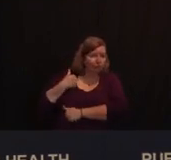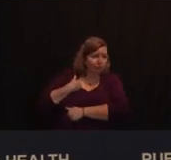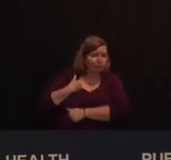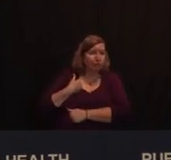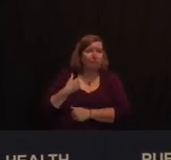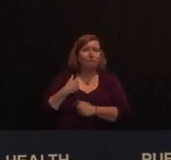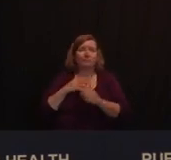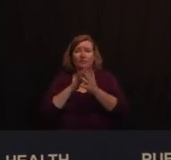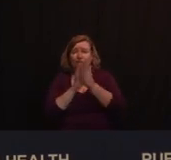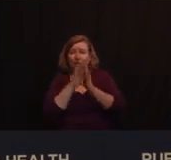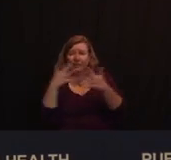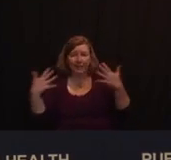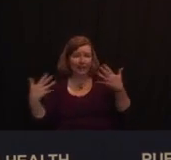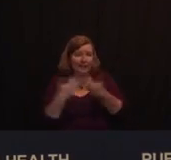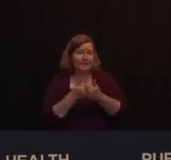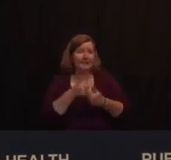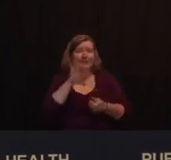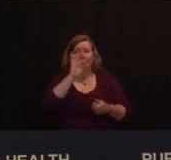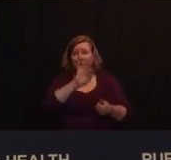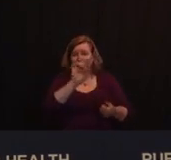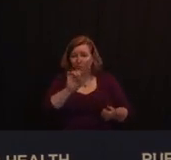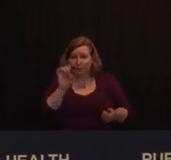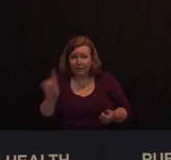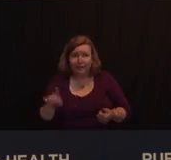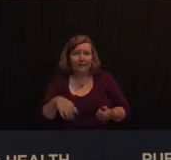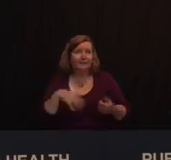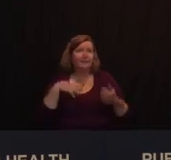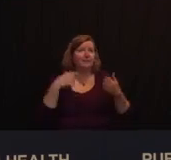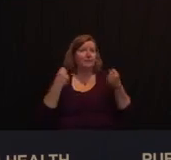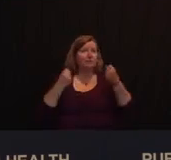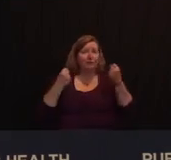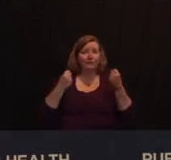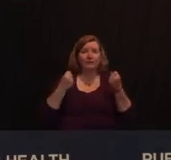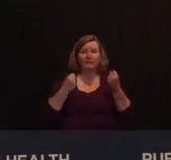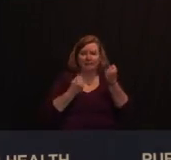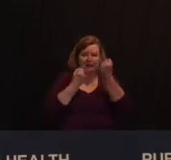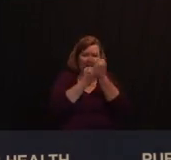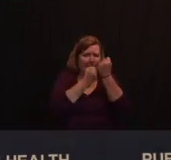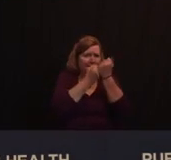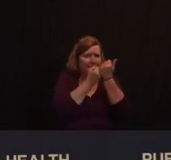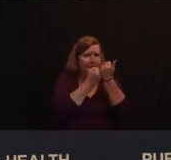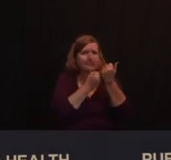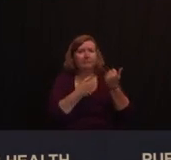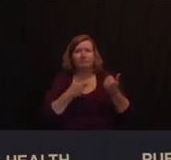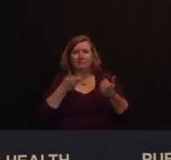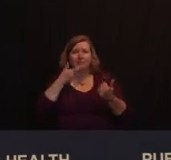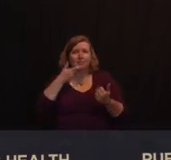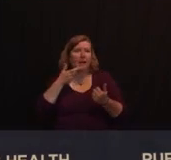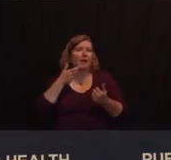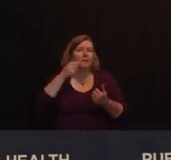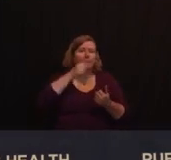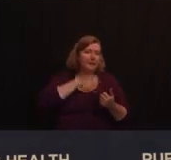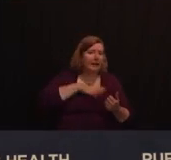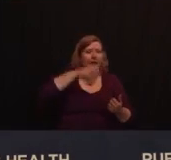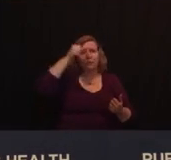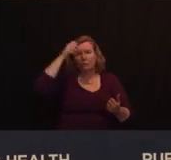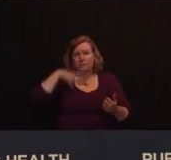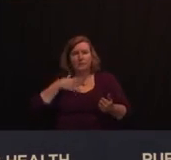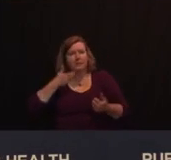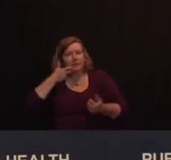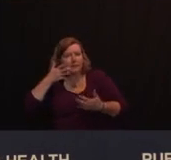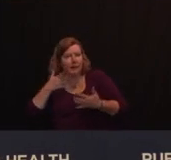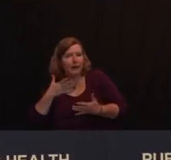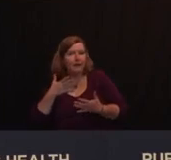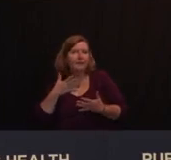stops, 911 calls, motorist aids, a phenomenal group of women and men that sometimes they don't do it for